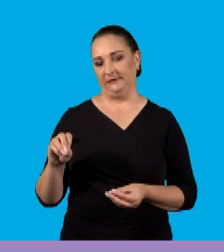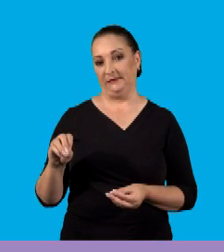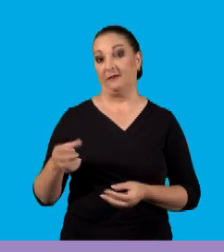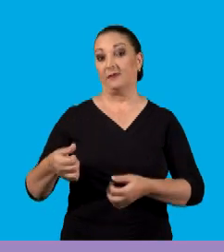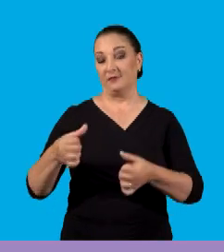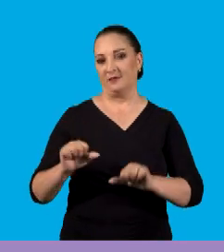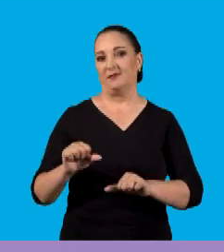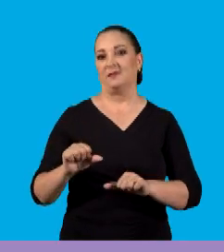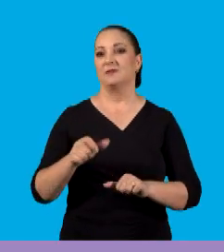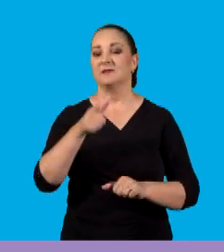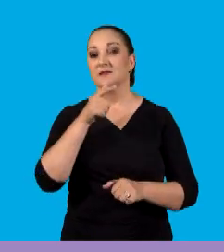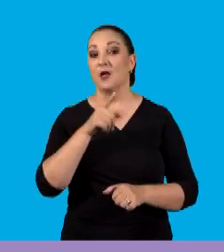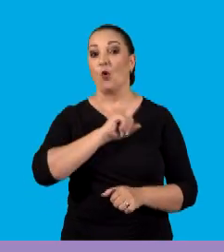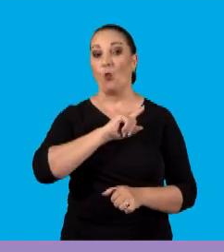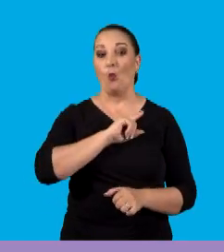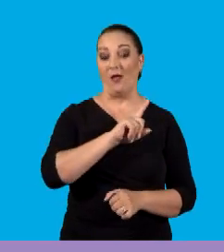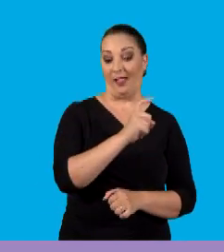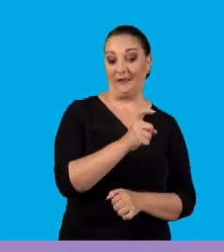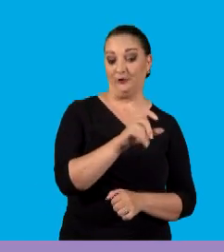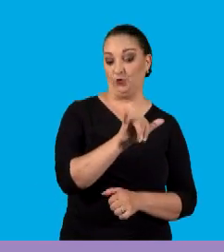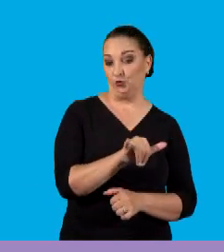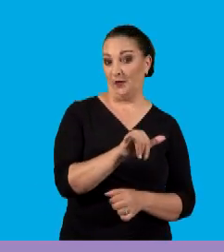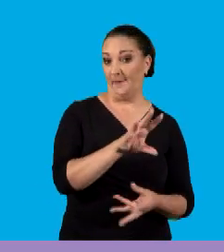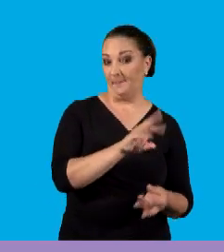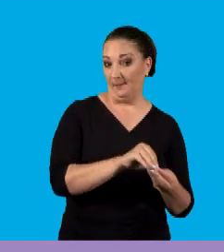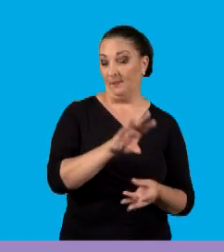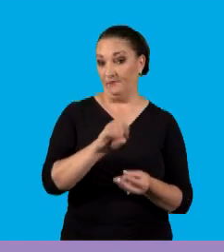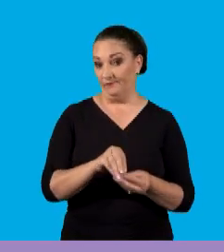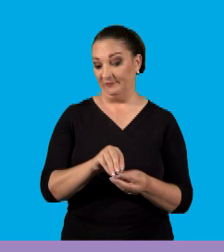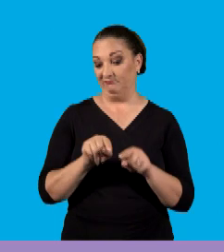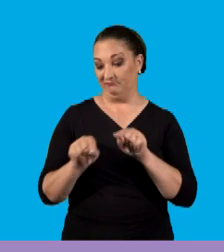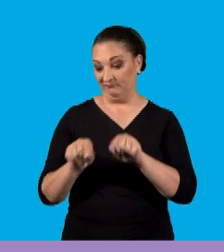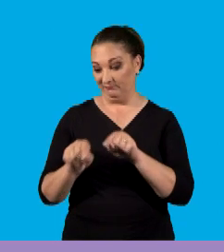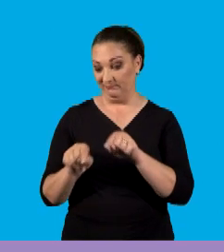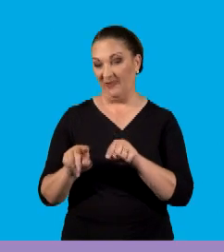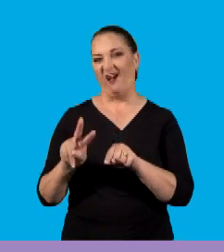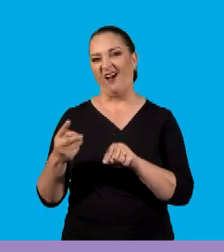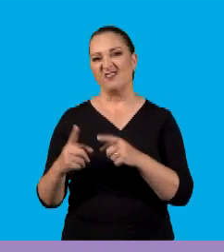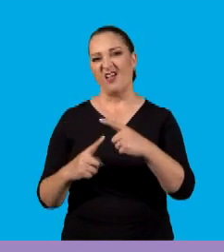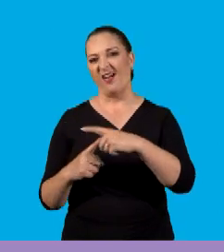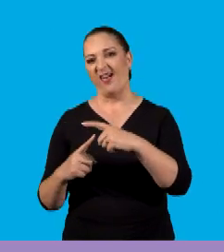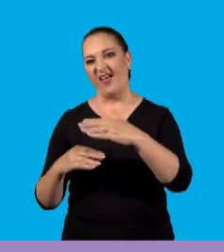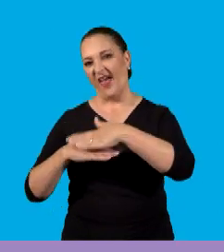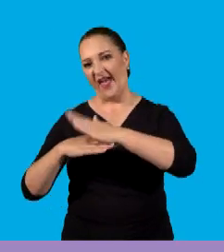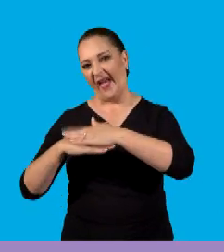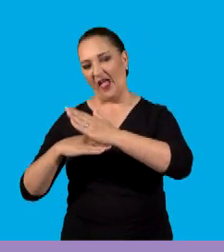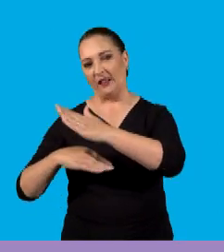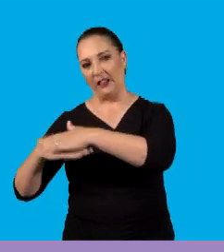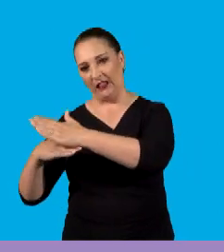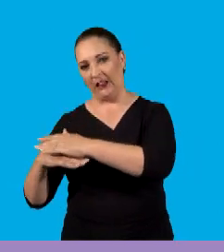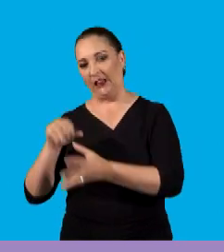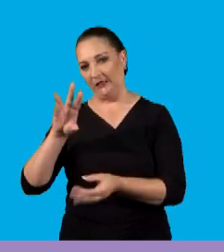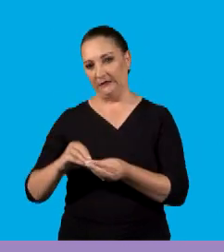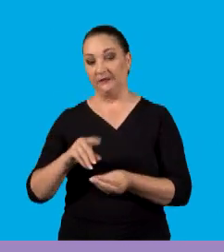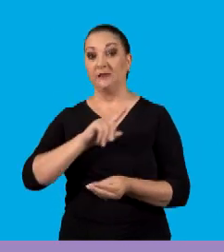statement you can make and say, because I've added X and Y and that angle and that angle, the